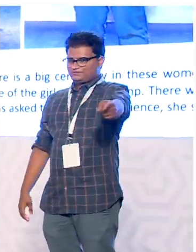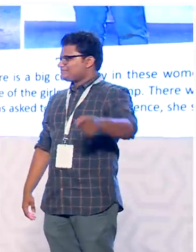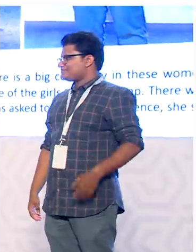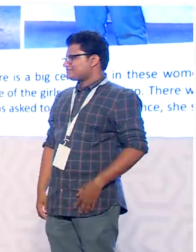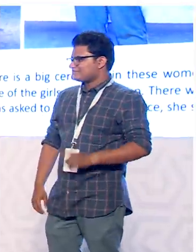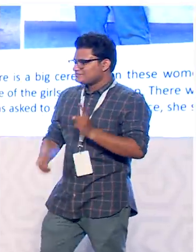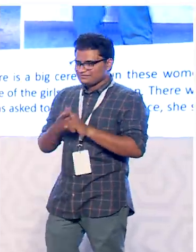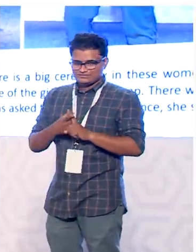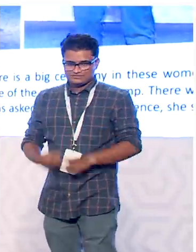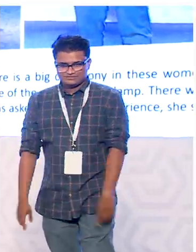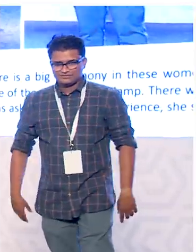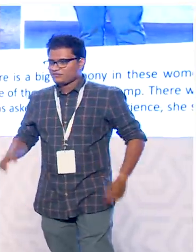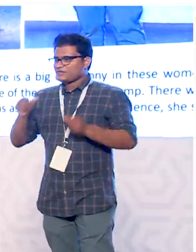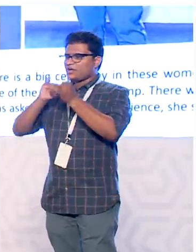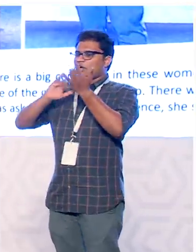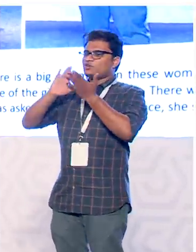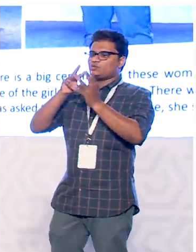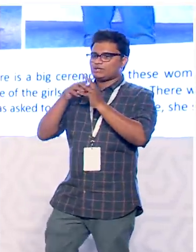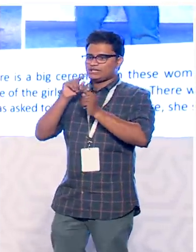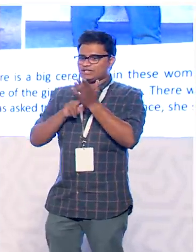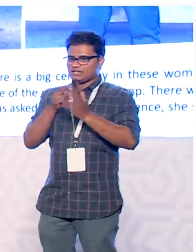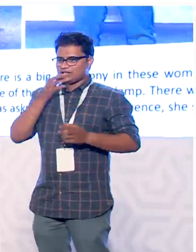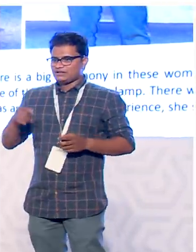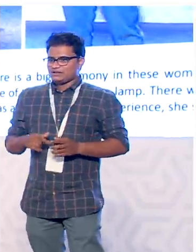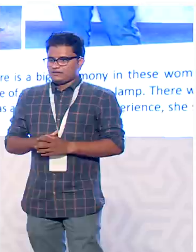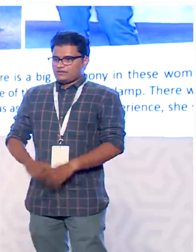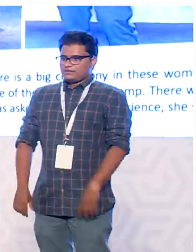Okay, we have a question from Ashwin. Okay.